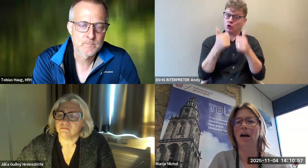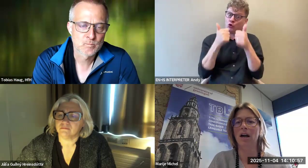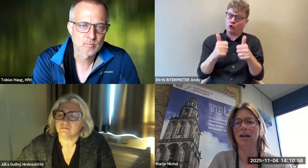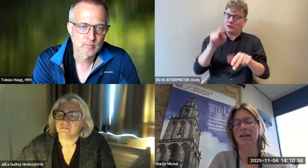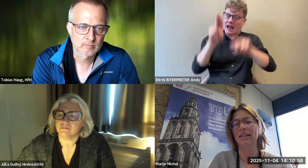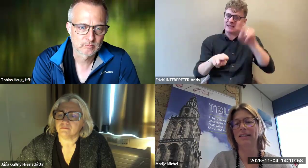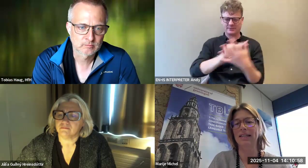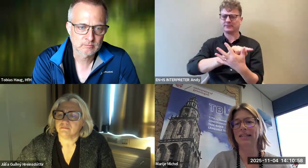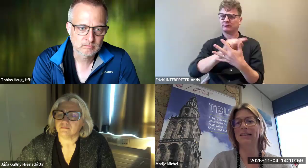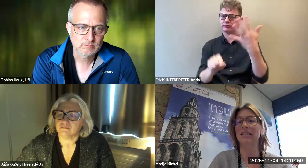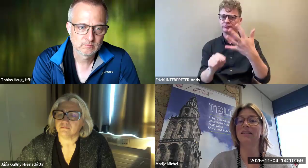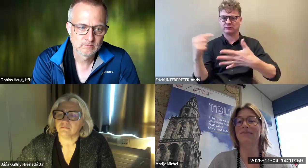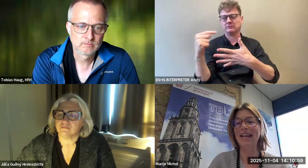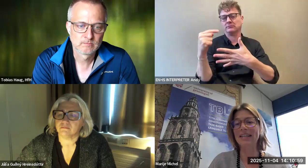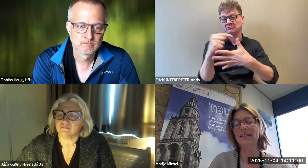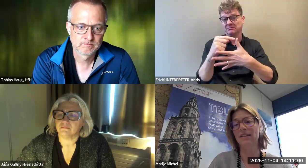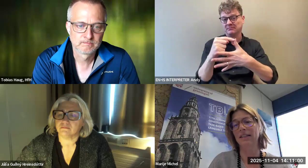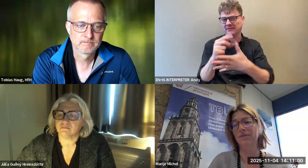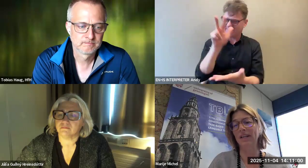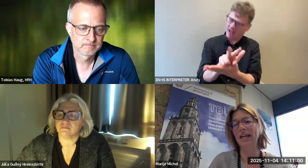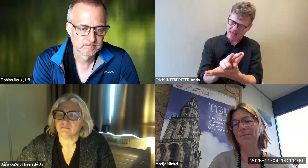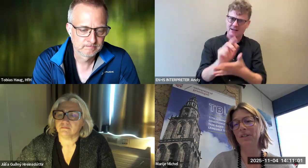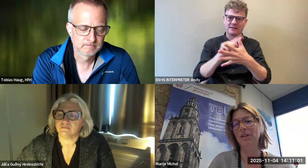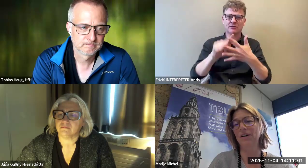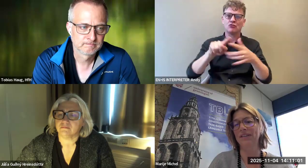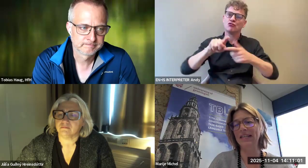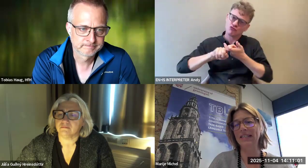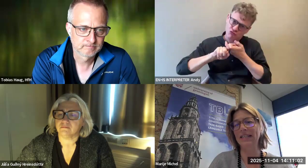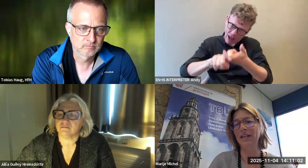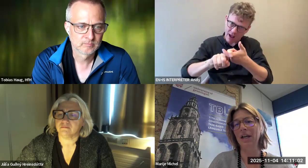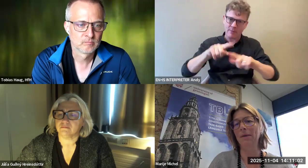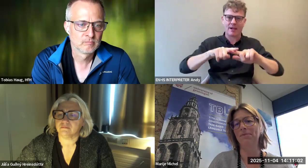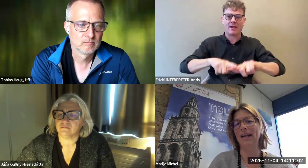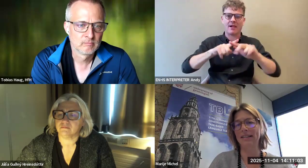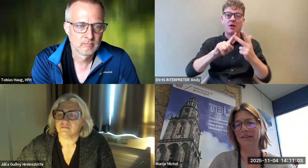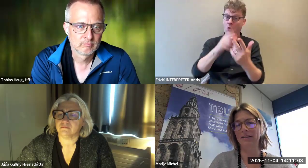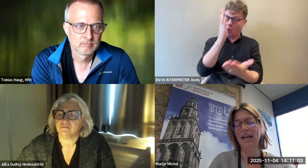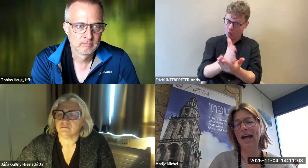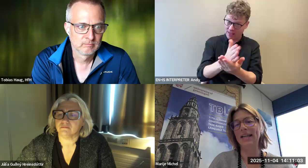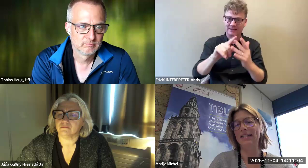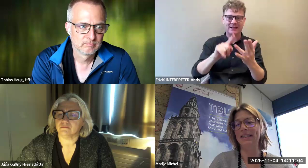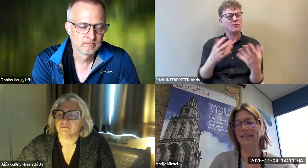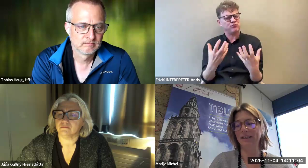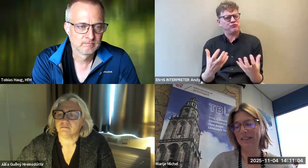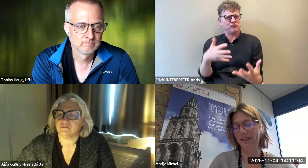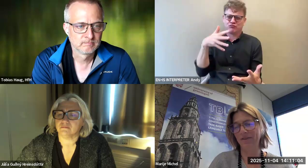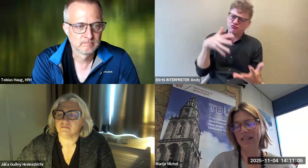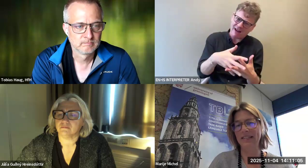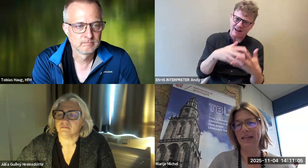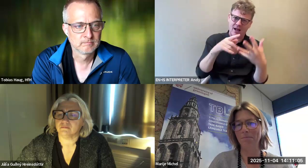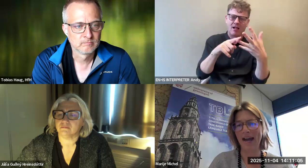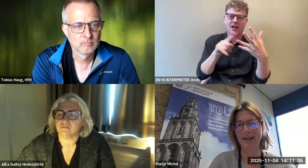assessment are that a test is valid, that it's reliable, authentic, practical, and